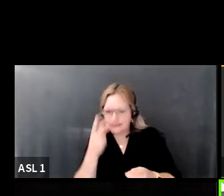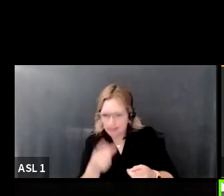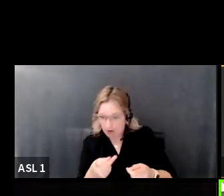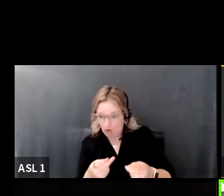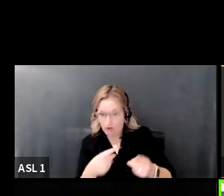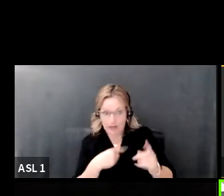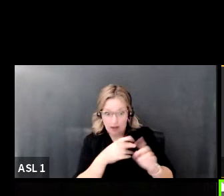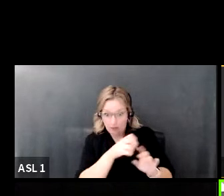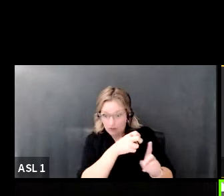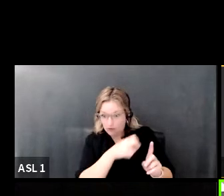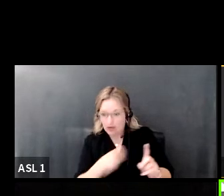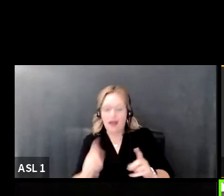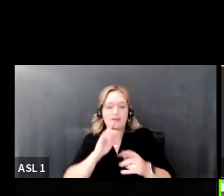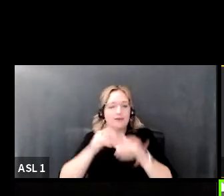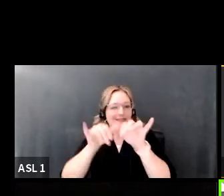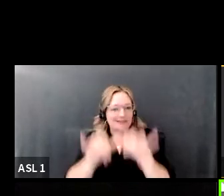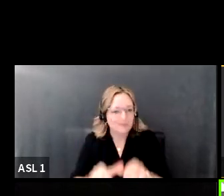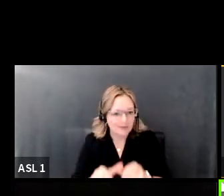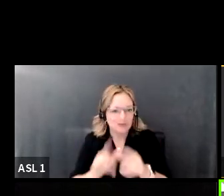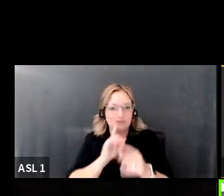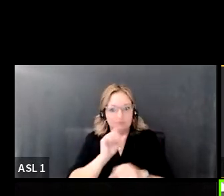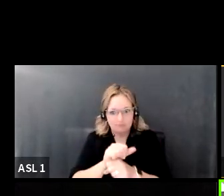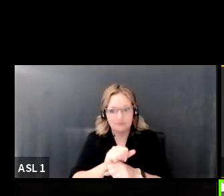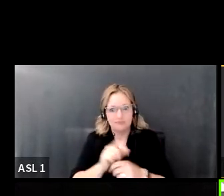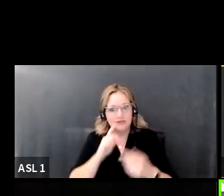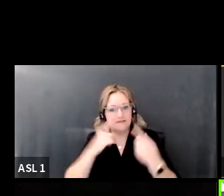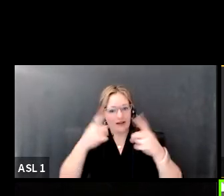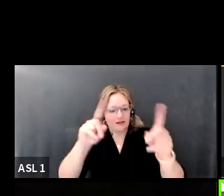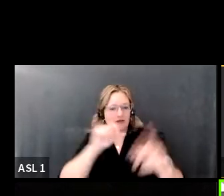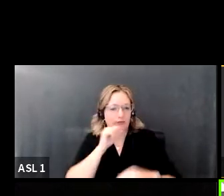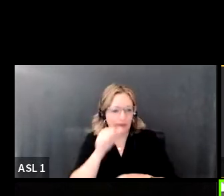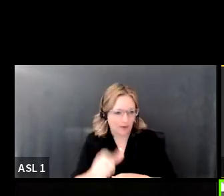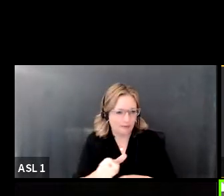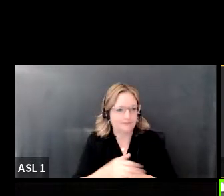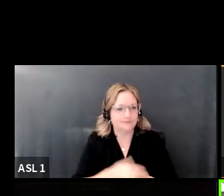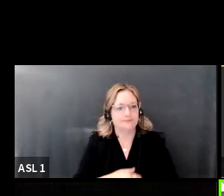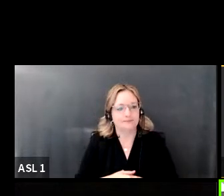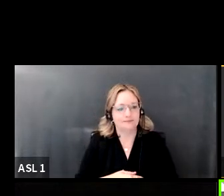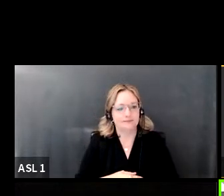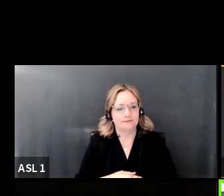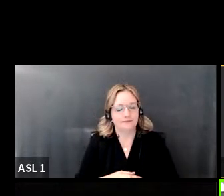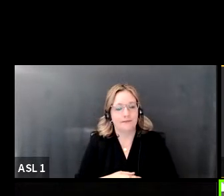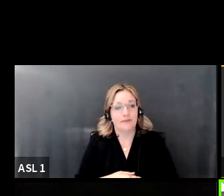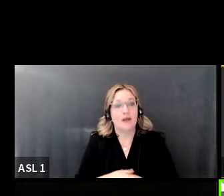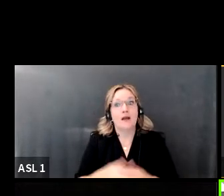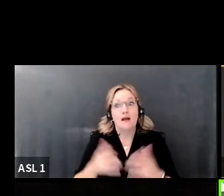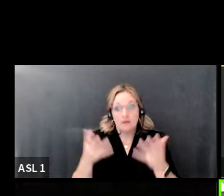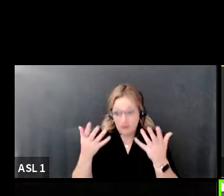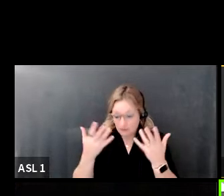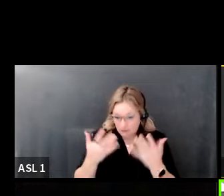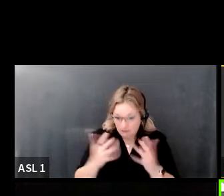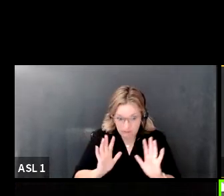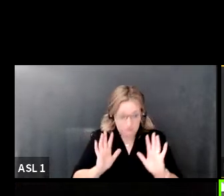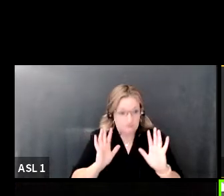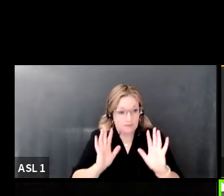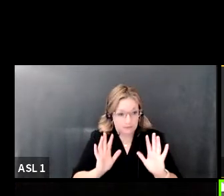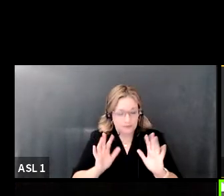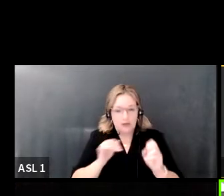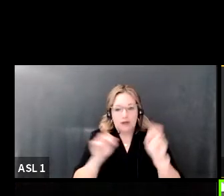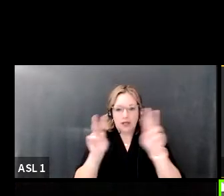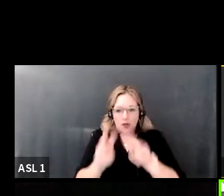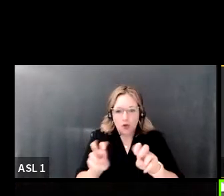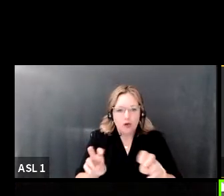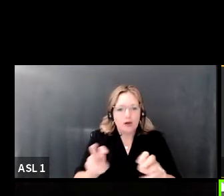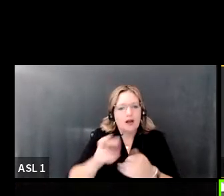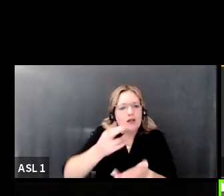effectively has it been transferred to those other agencies we should be able to start at that point looking at what that resource